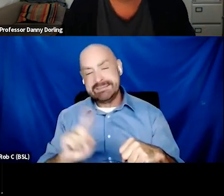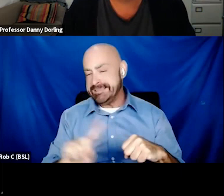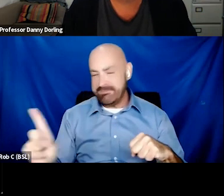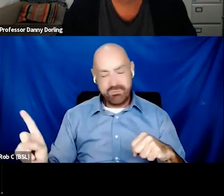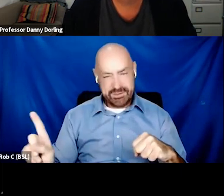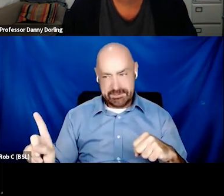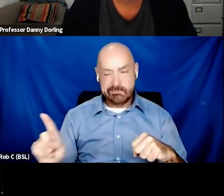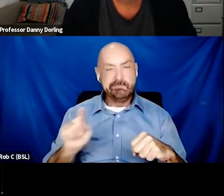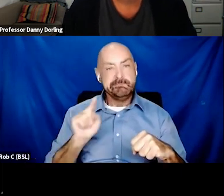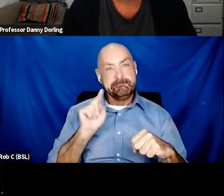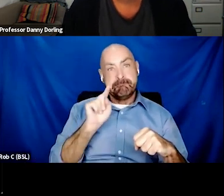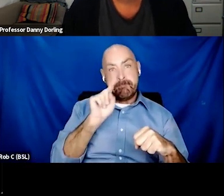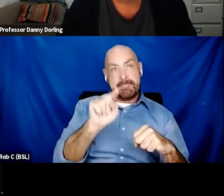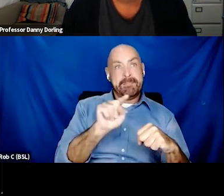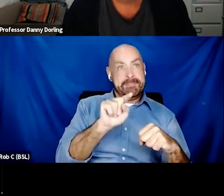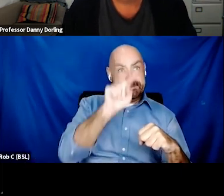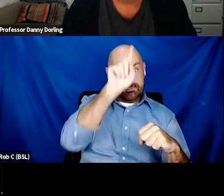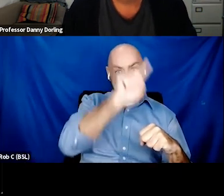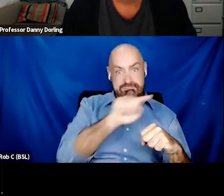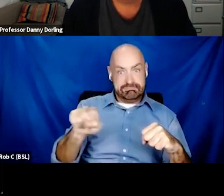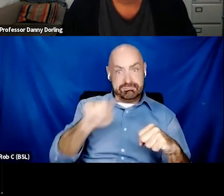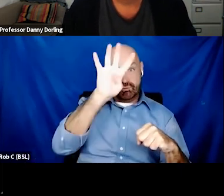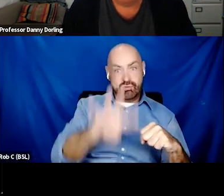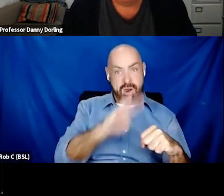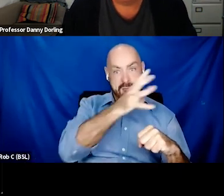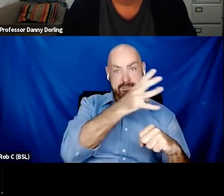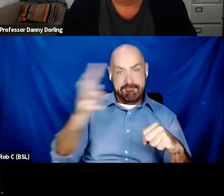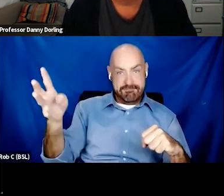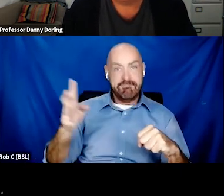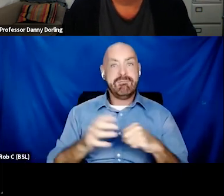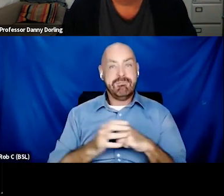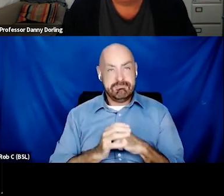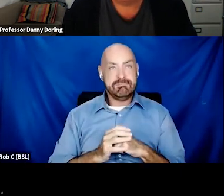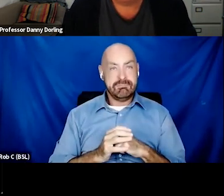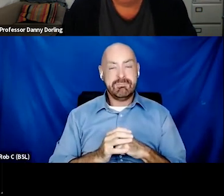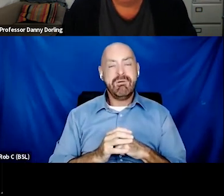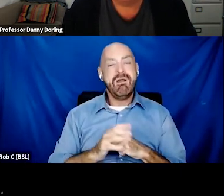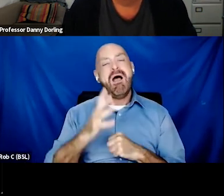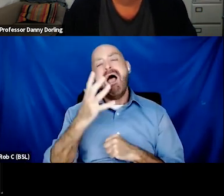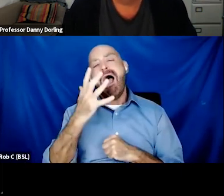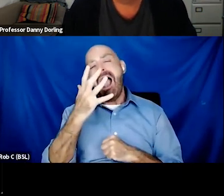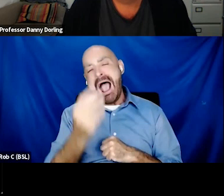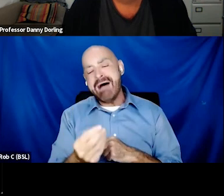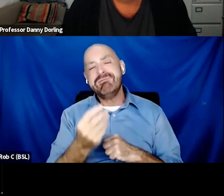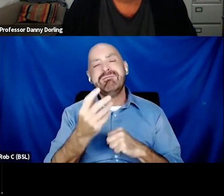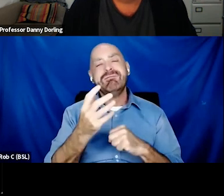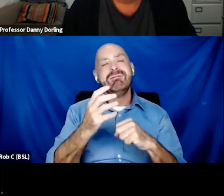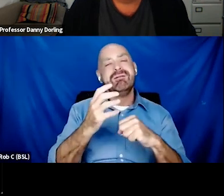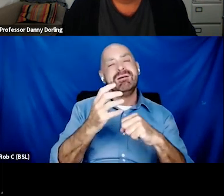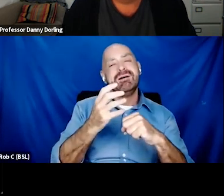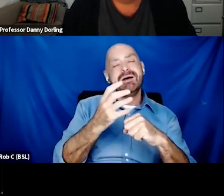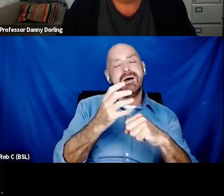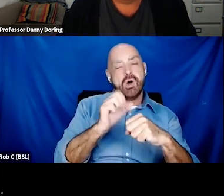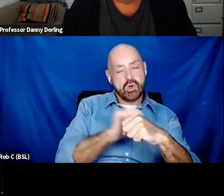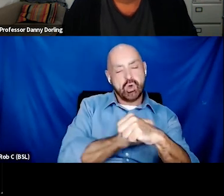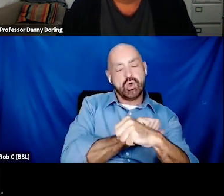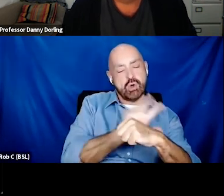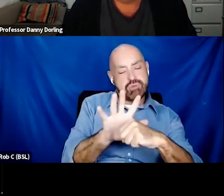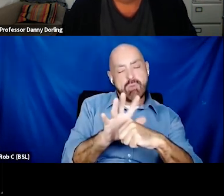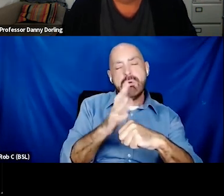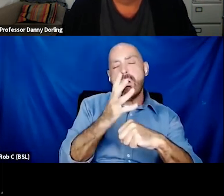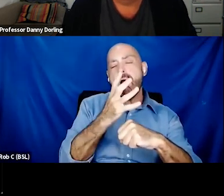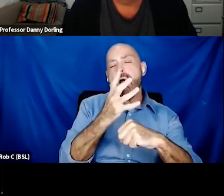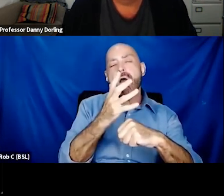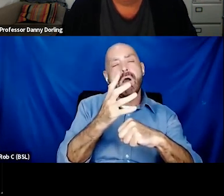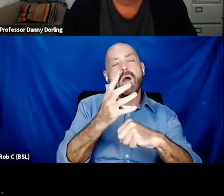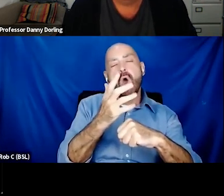these graphs of previous coronavirus pandemics, we don't know for sure when they were.